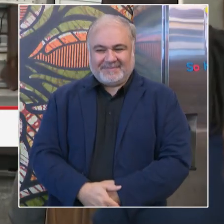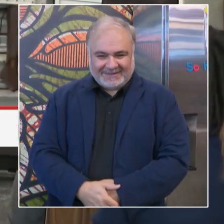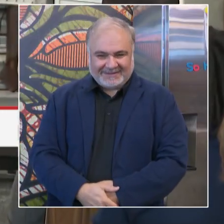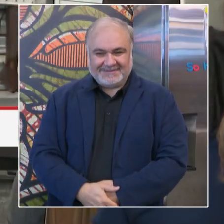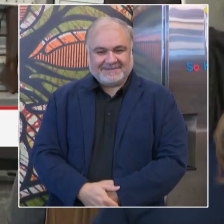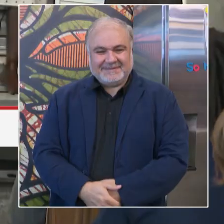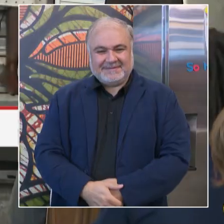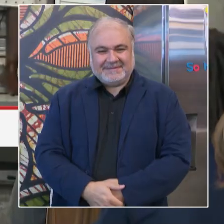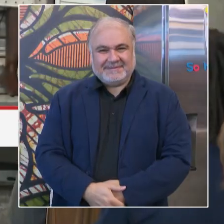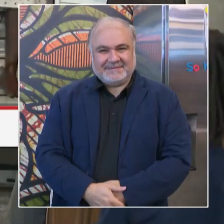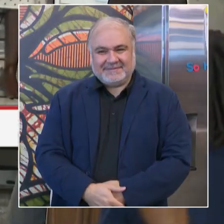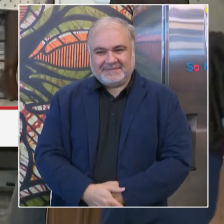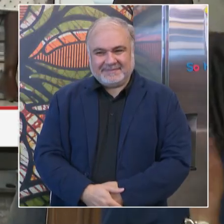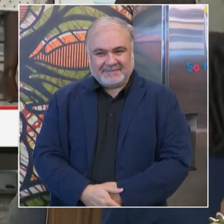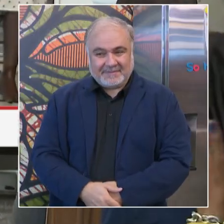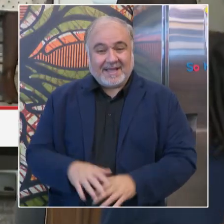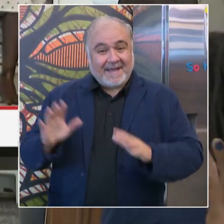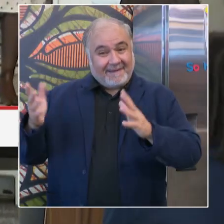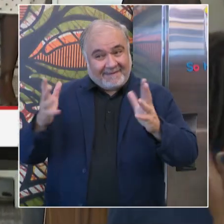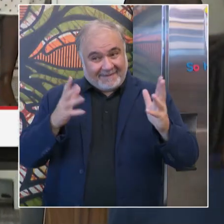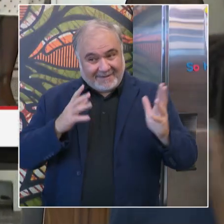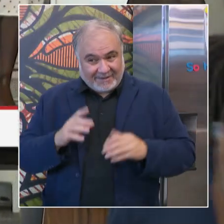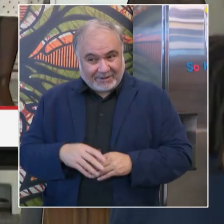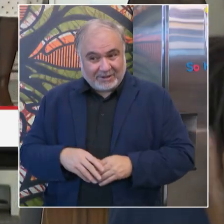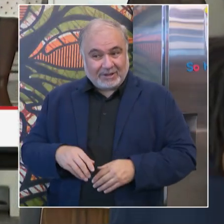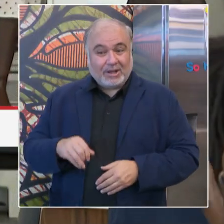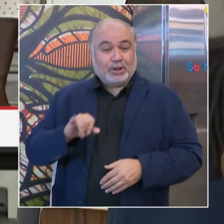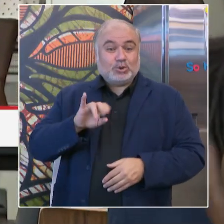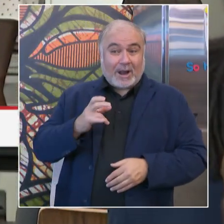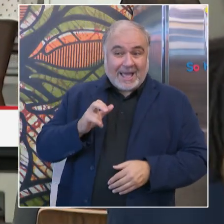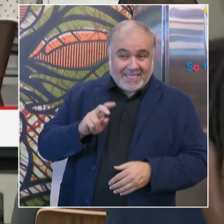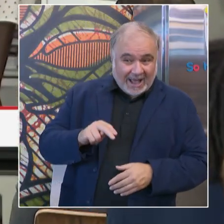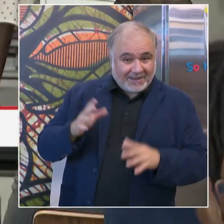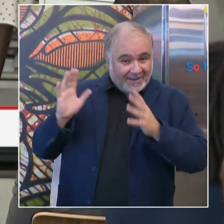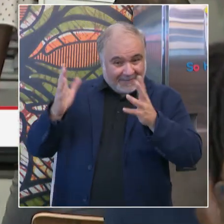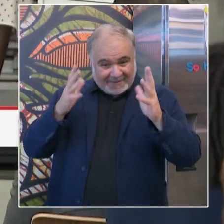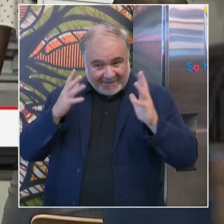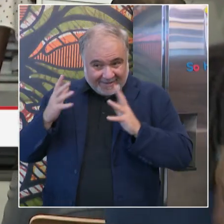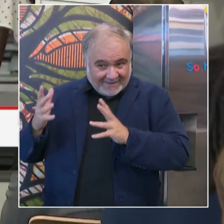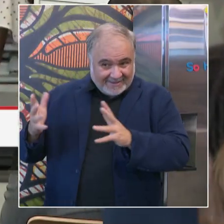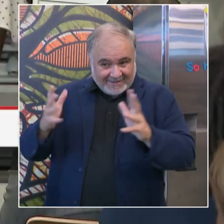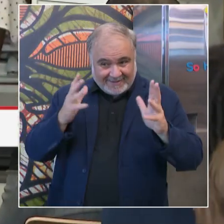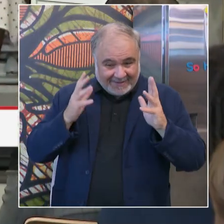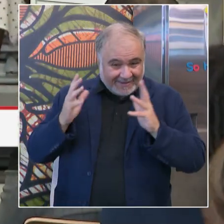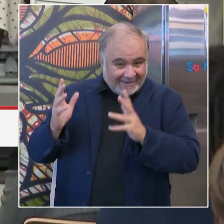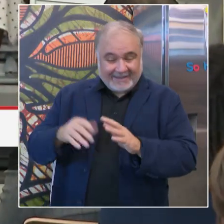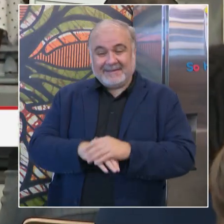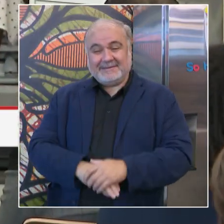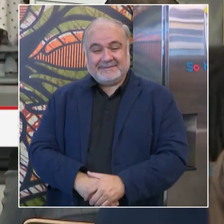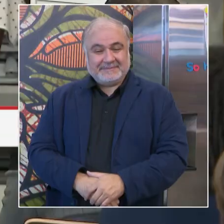Let's give Jonathan a big, big, big round of applause.